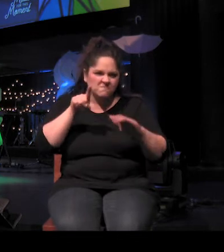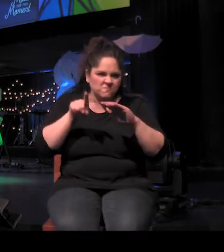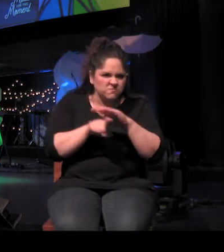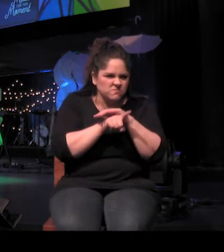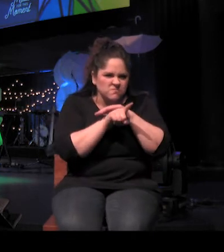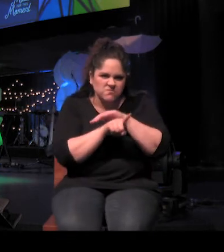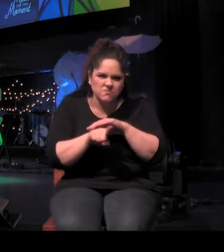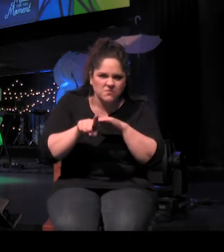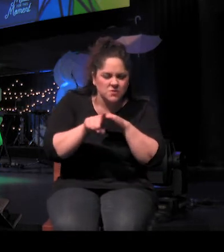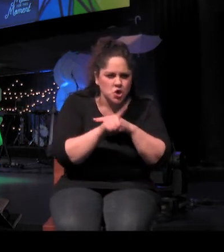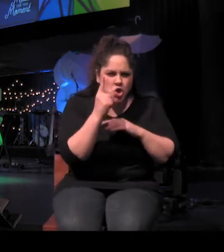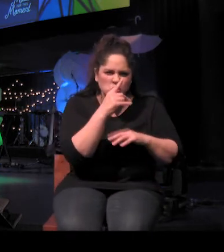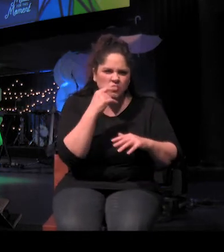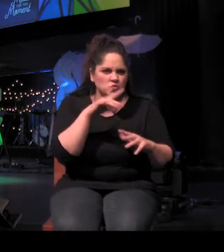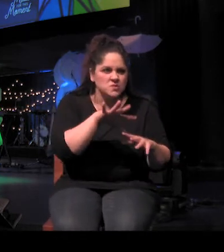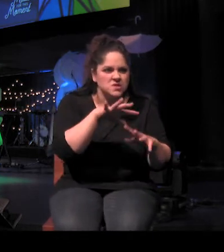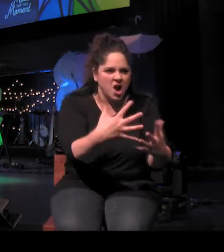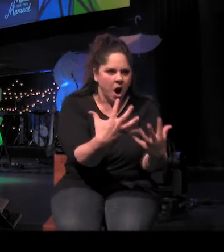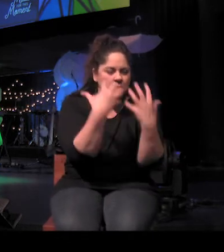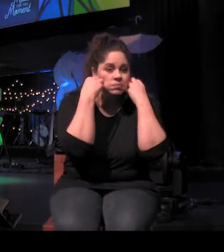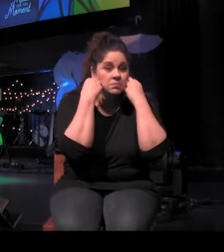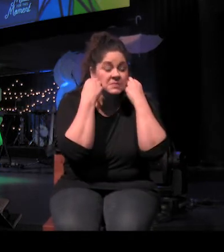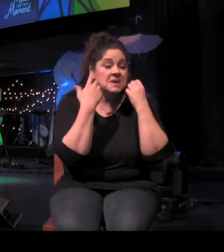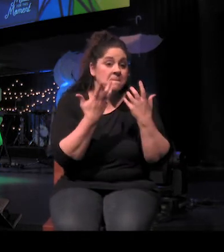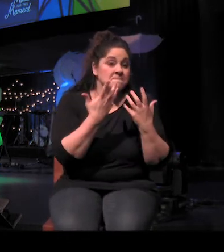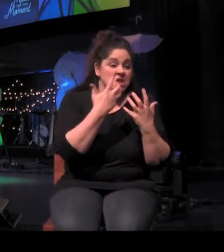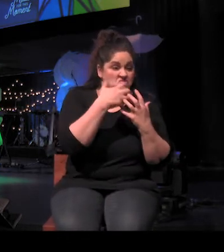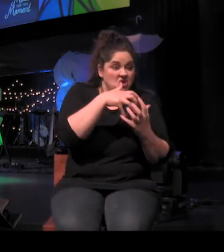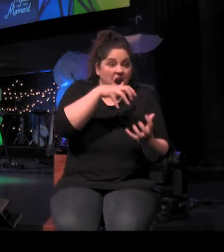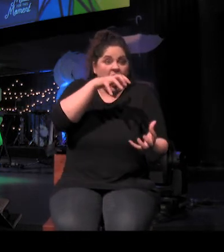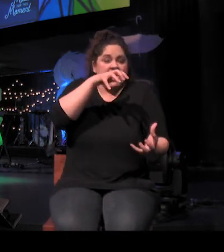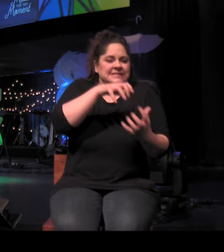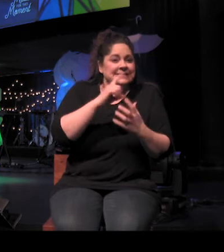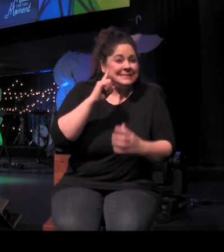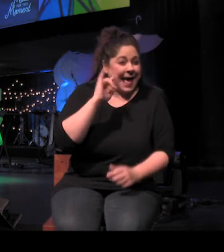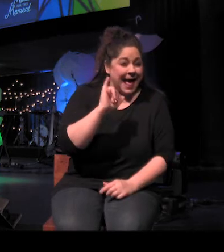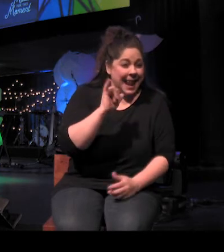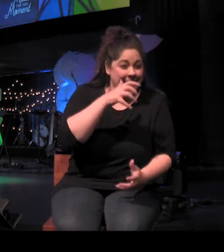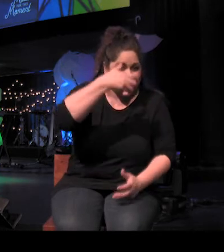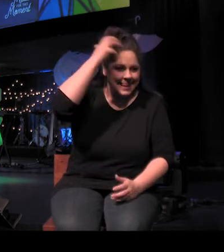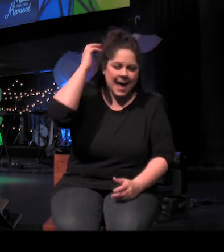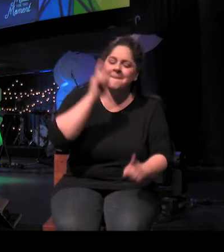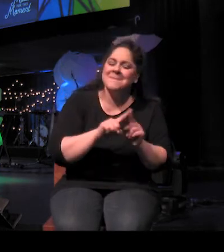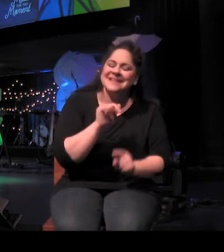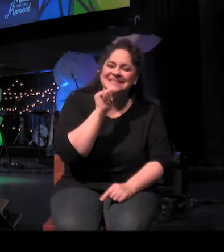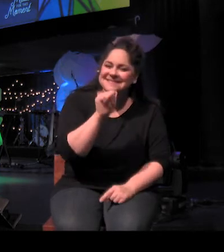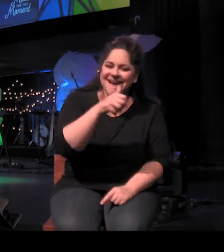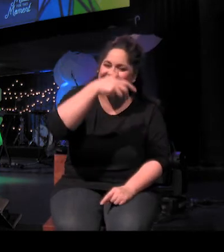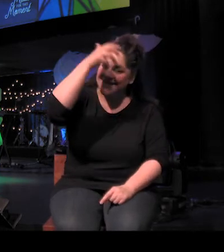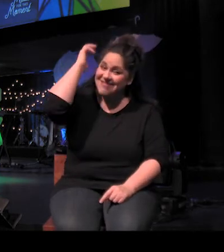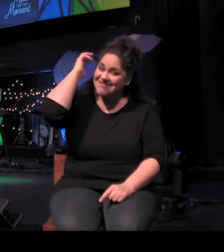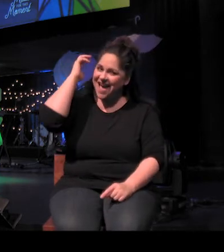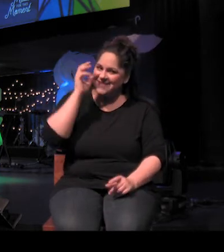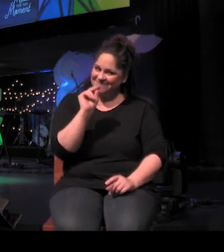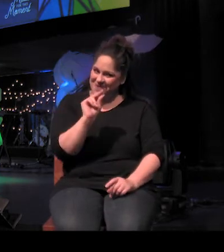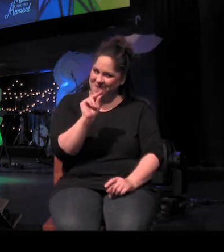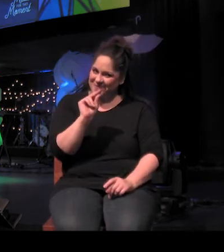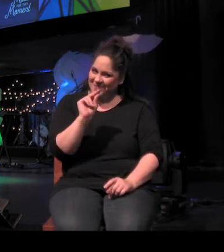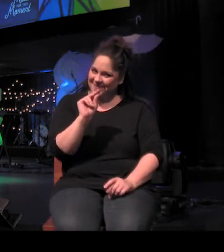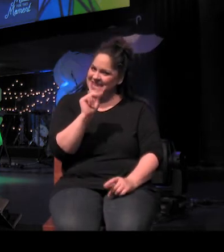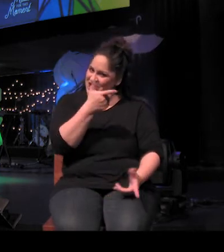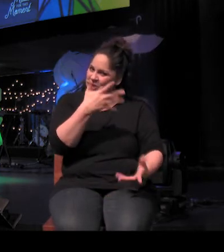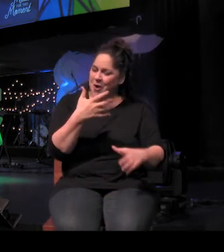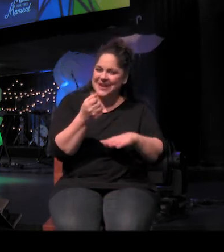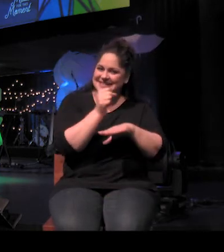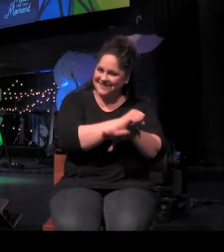to devour. So he may sound like a lion, and he may prowl around like a lion, but he's not a lion, just letting you know. And